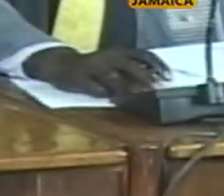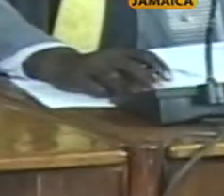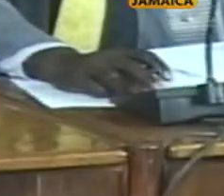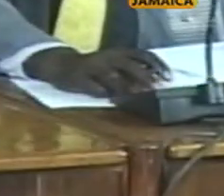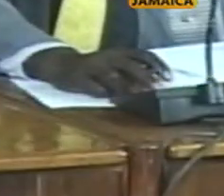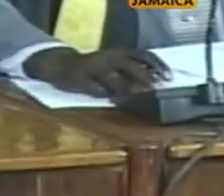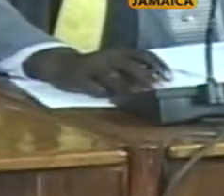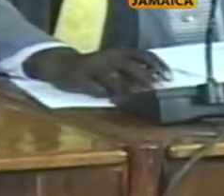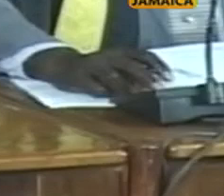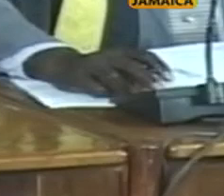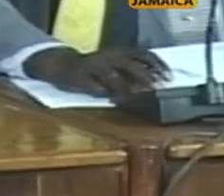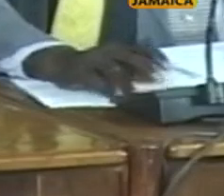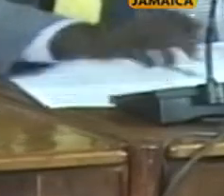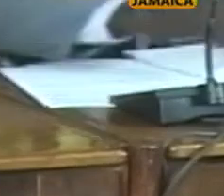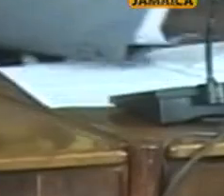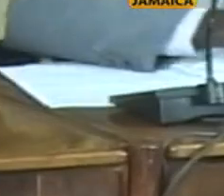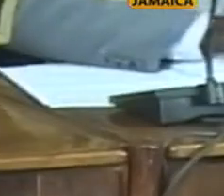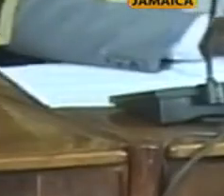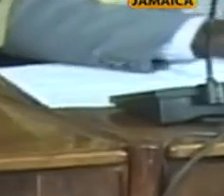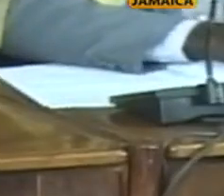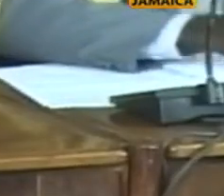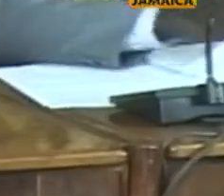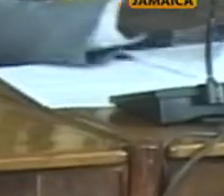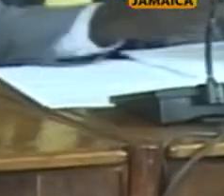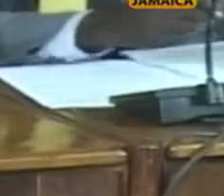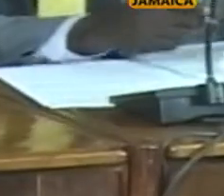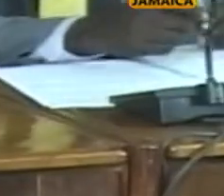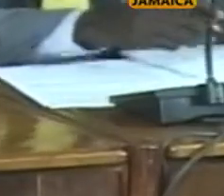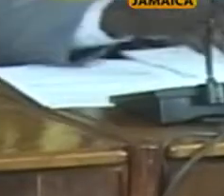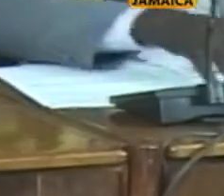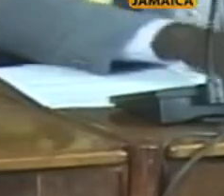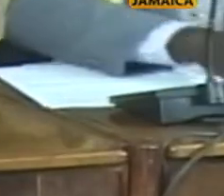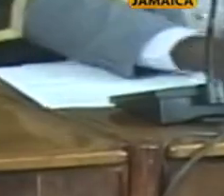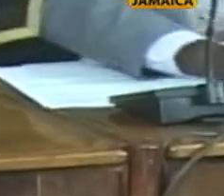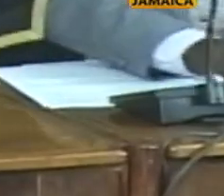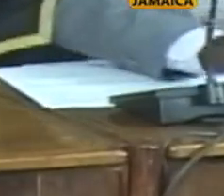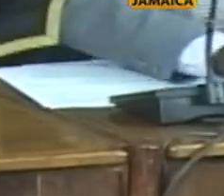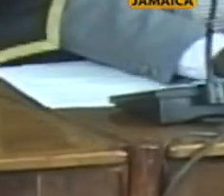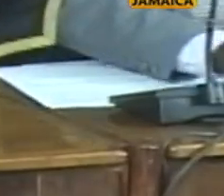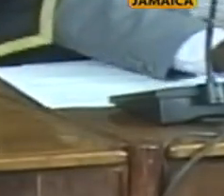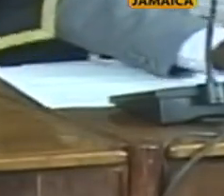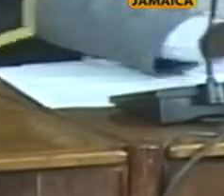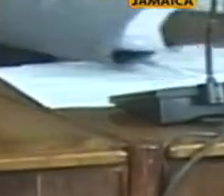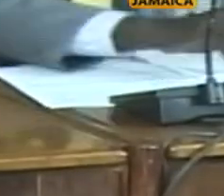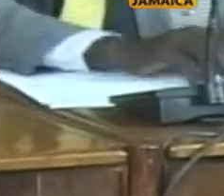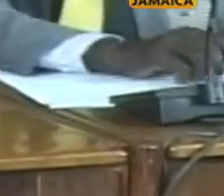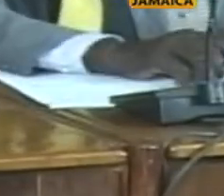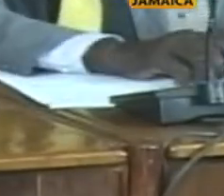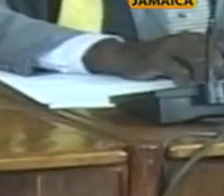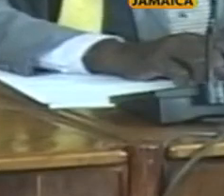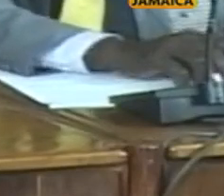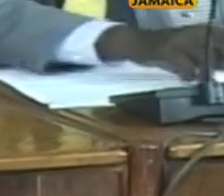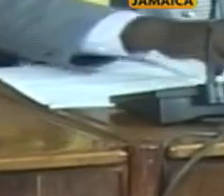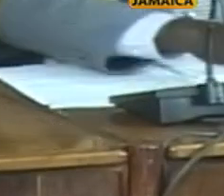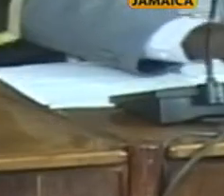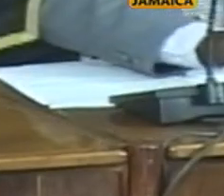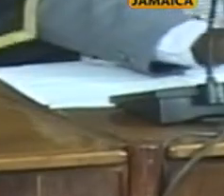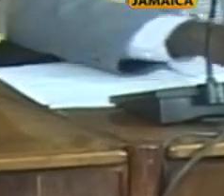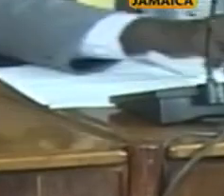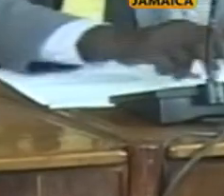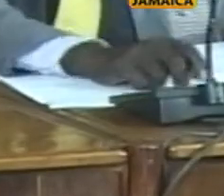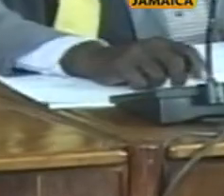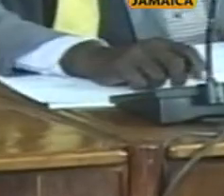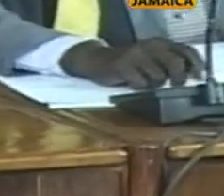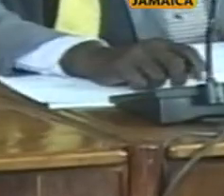A bill entitled An Act to Repeal the Patent Act and the Designs Act and to make new provisions relating to patents and designs and